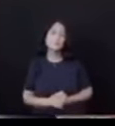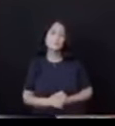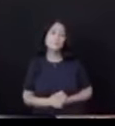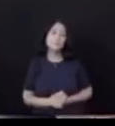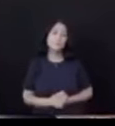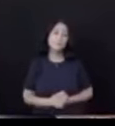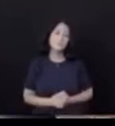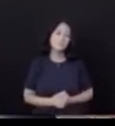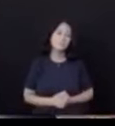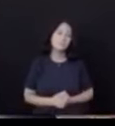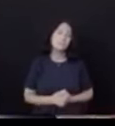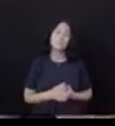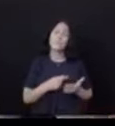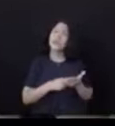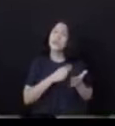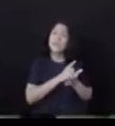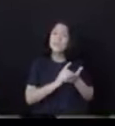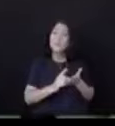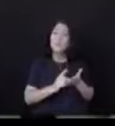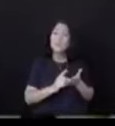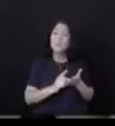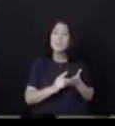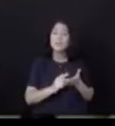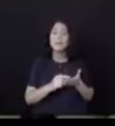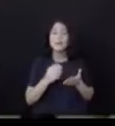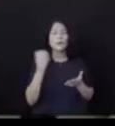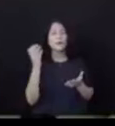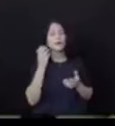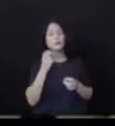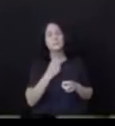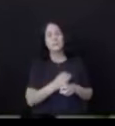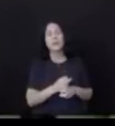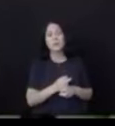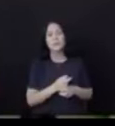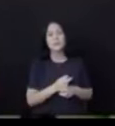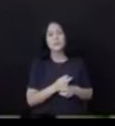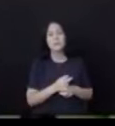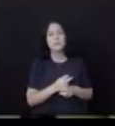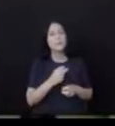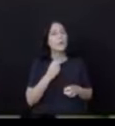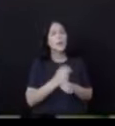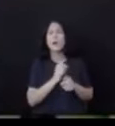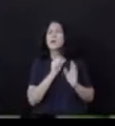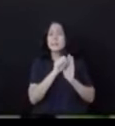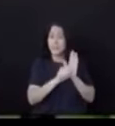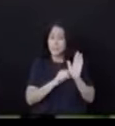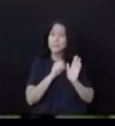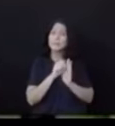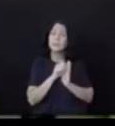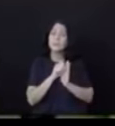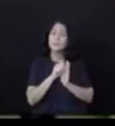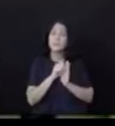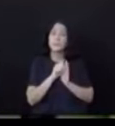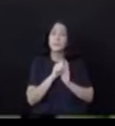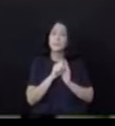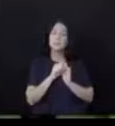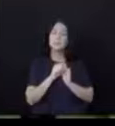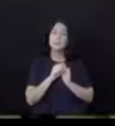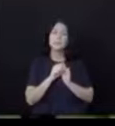this week has been hard it's been a hard season just